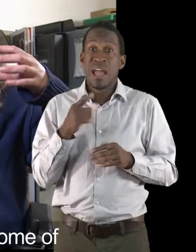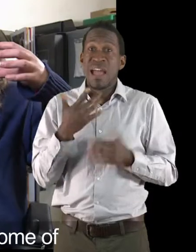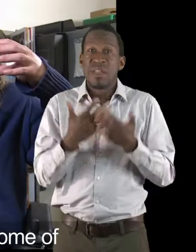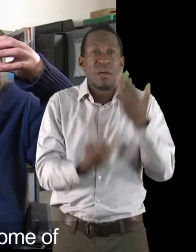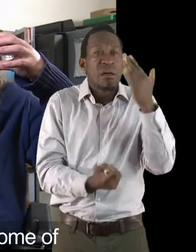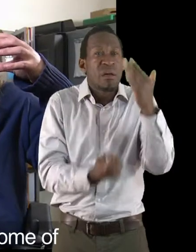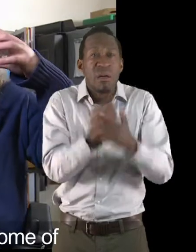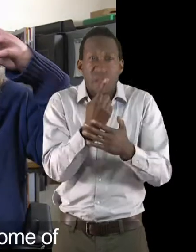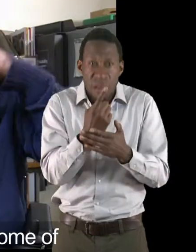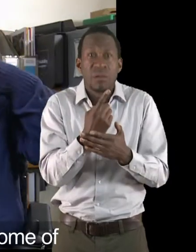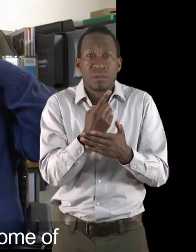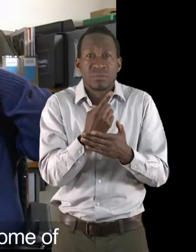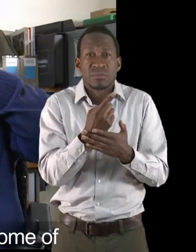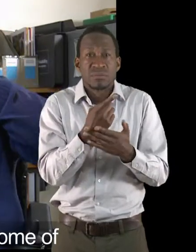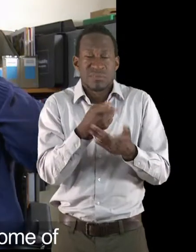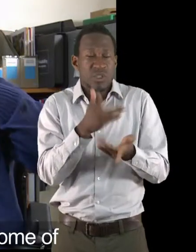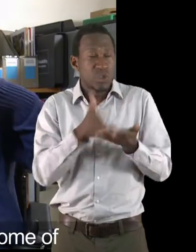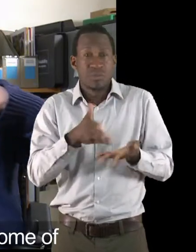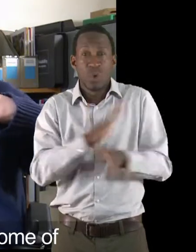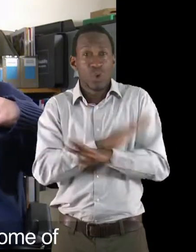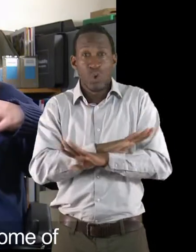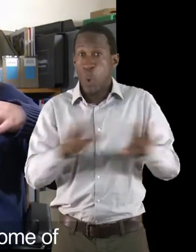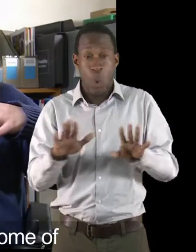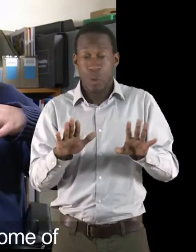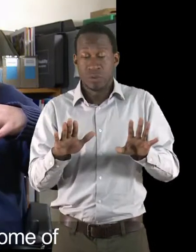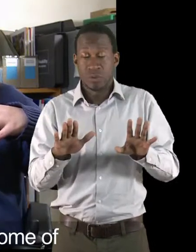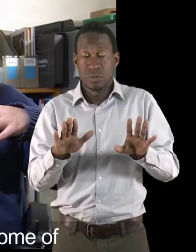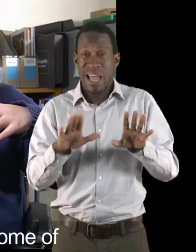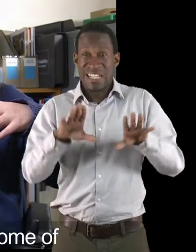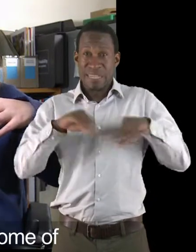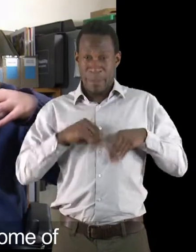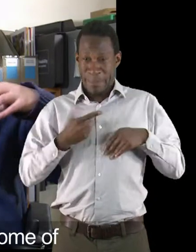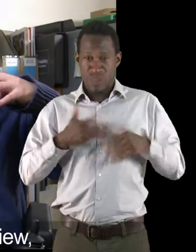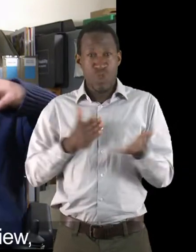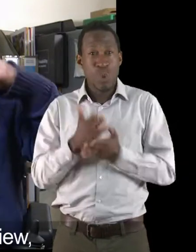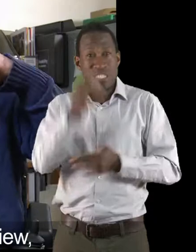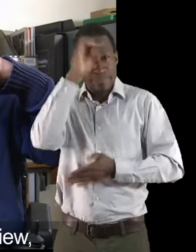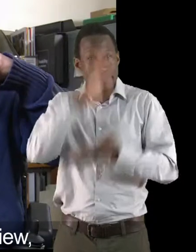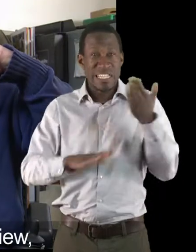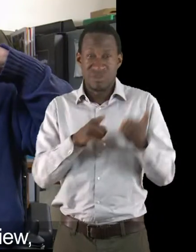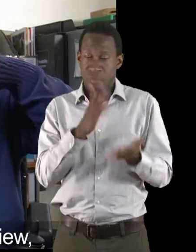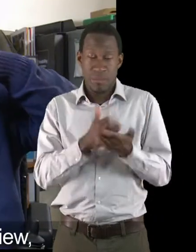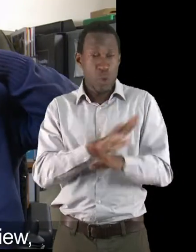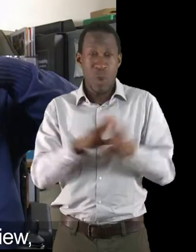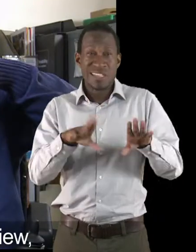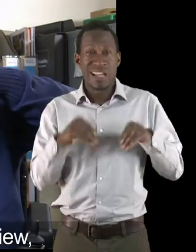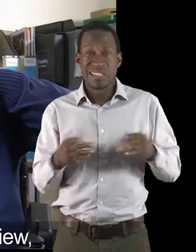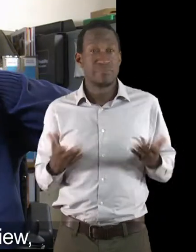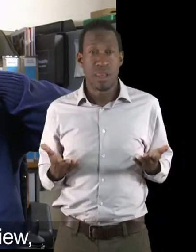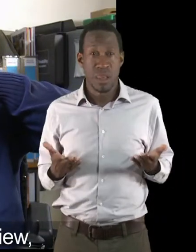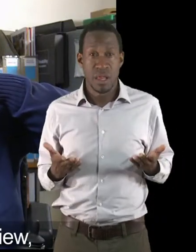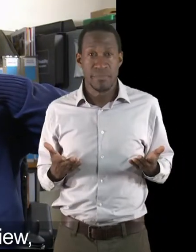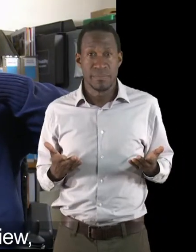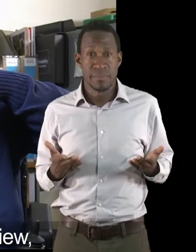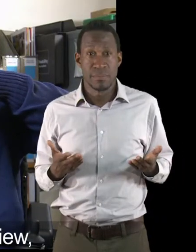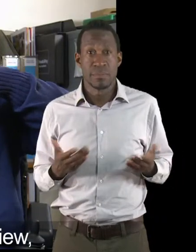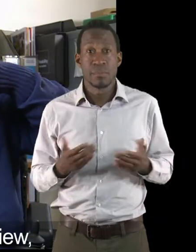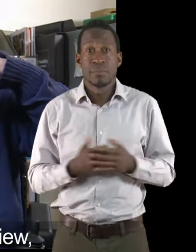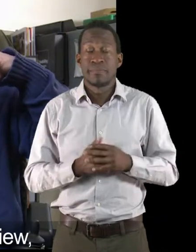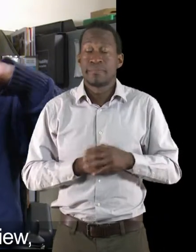that some of the stuff that I was experiencing from a school point of